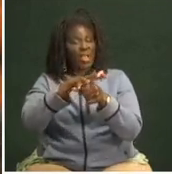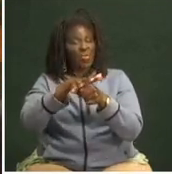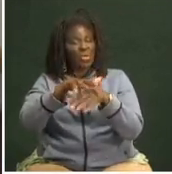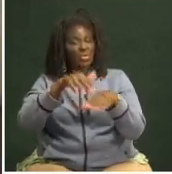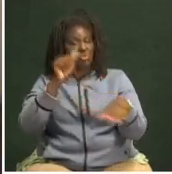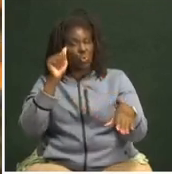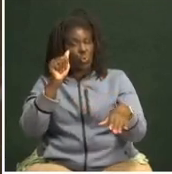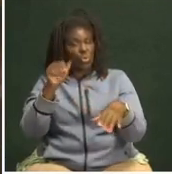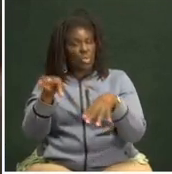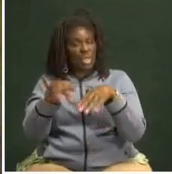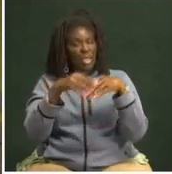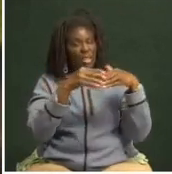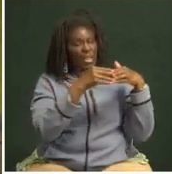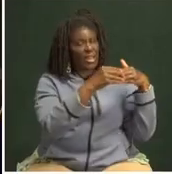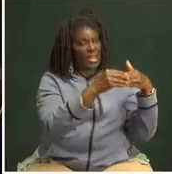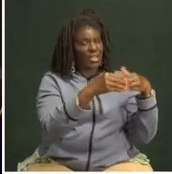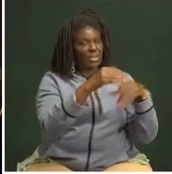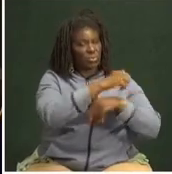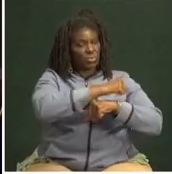marshals.